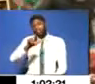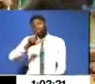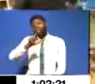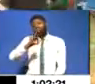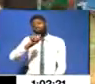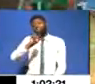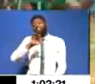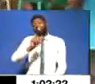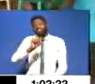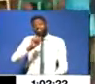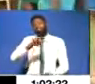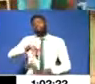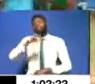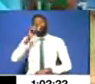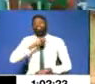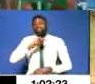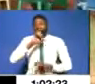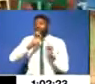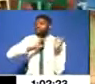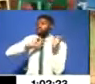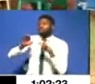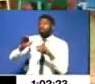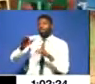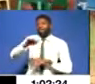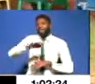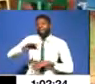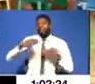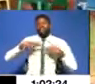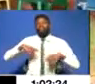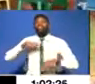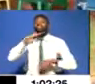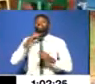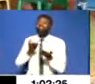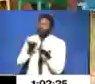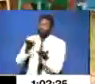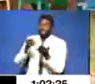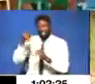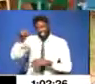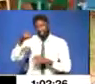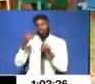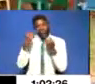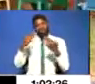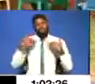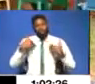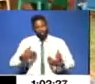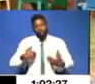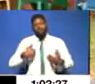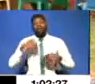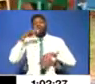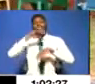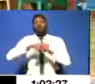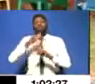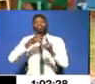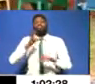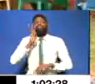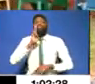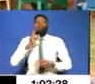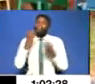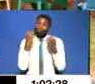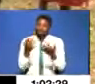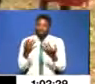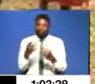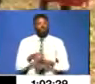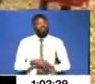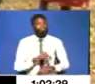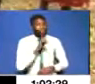mochari. Na hapo mochari, tuko na mili nyingi sana yenye tumepata kwa maji. Iko mili nyingi. Tukasema, sisi kitu nataka ni kutambua